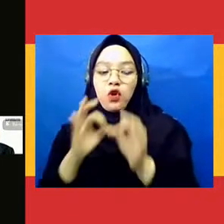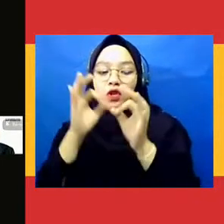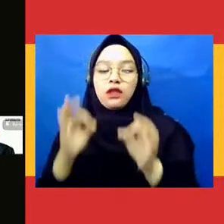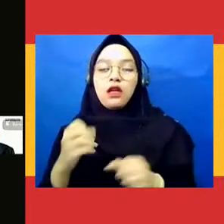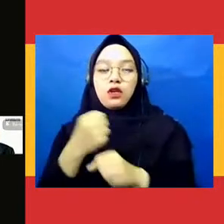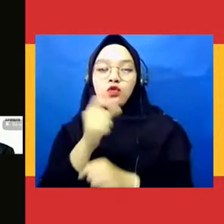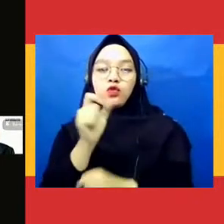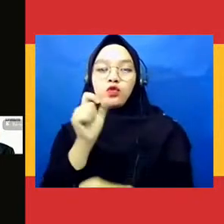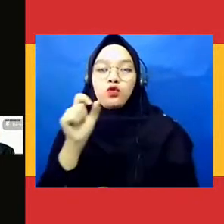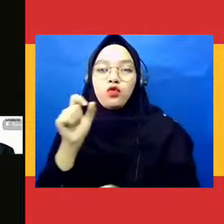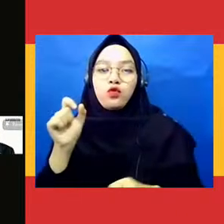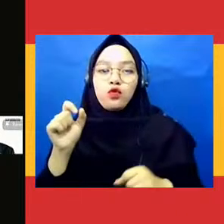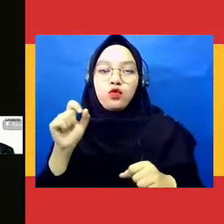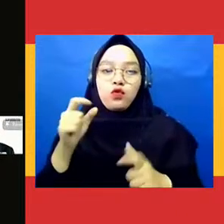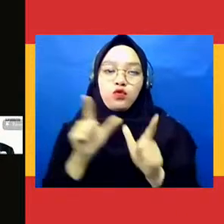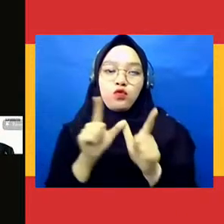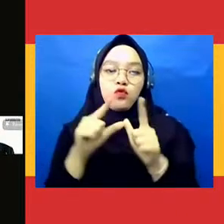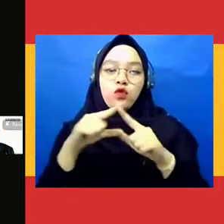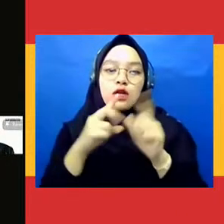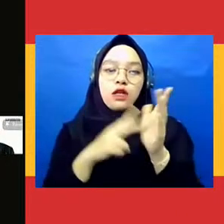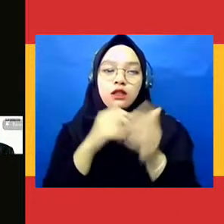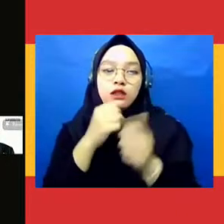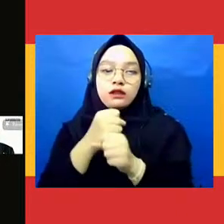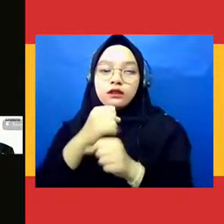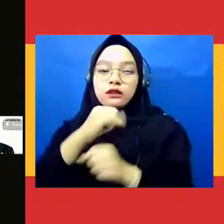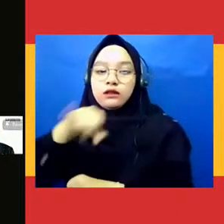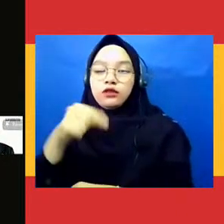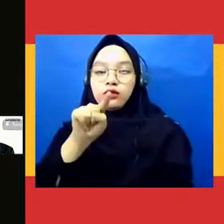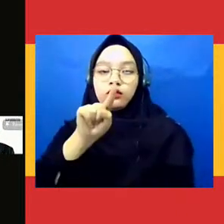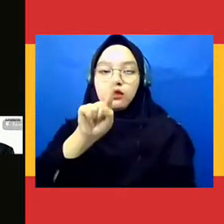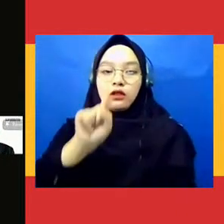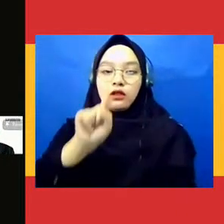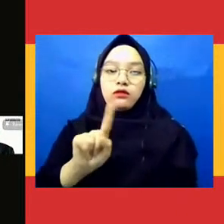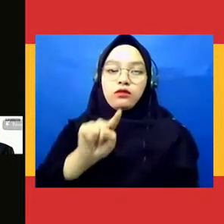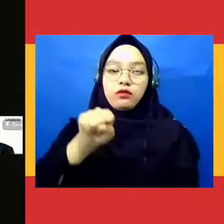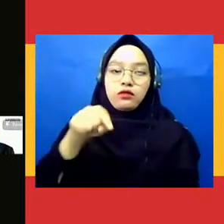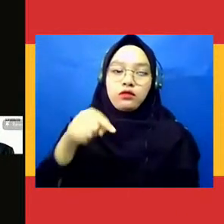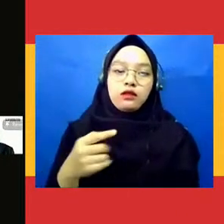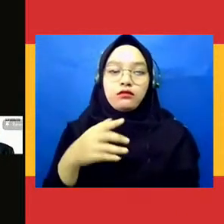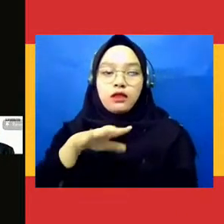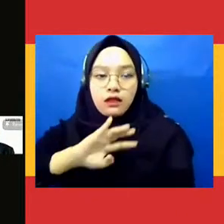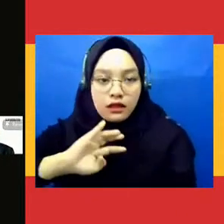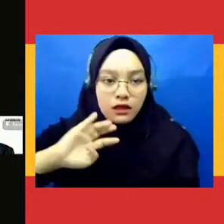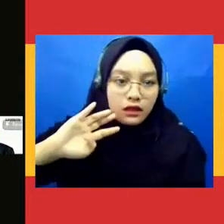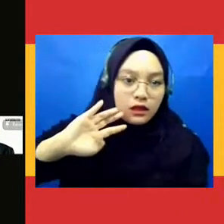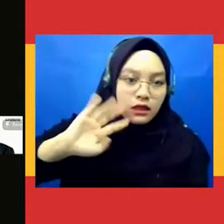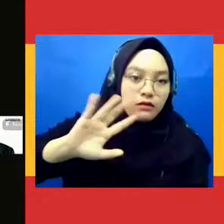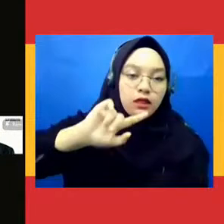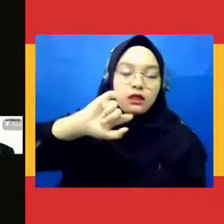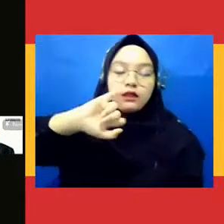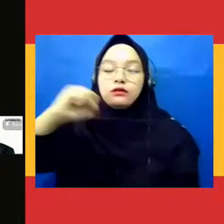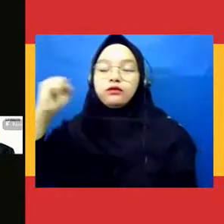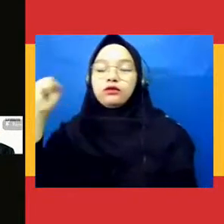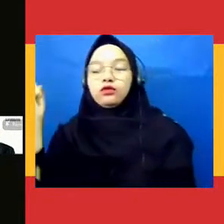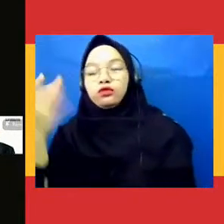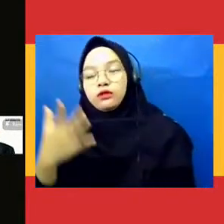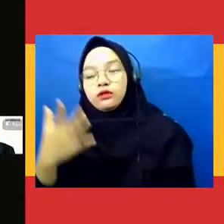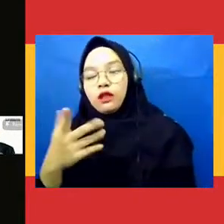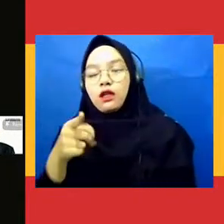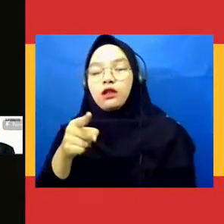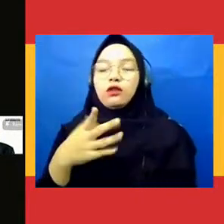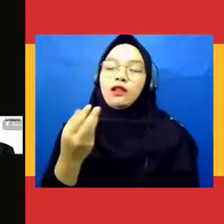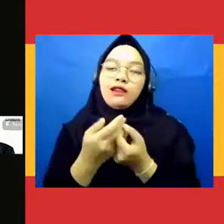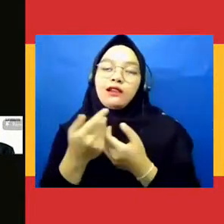with economies of tire company, motor company, and then electronics company. We have